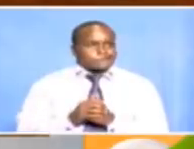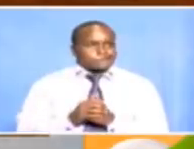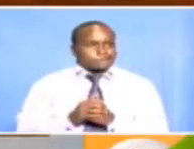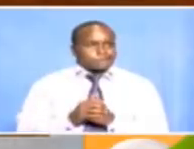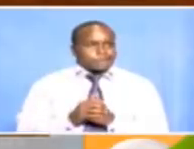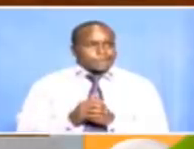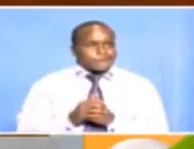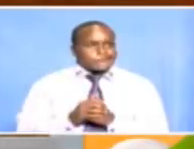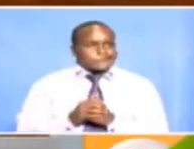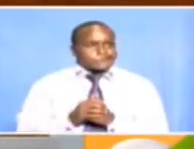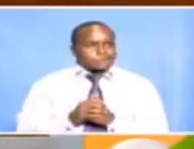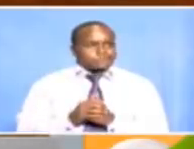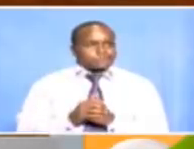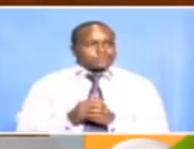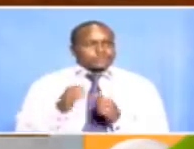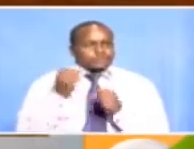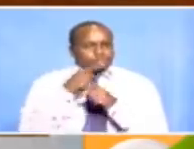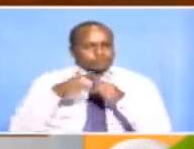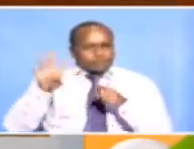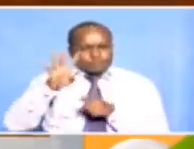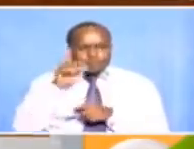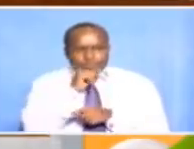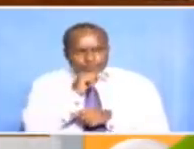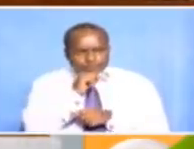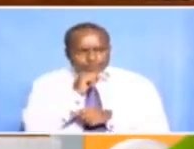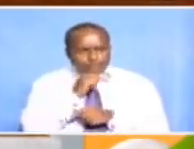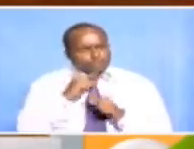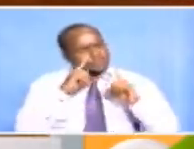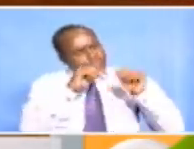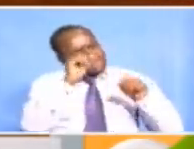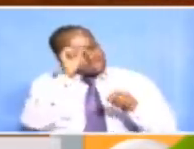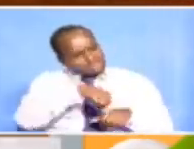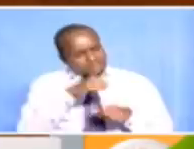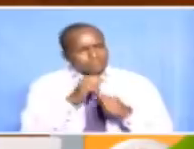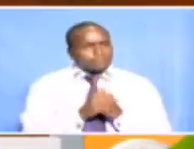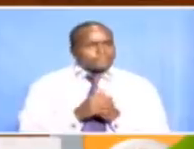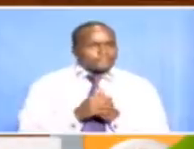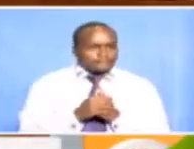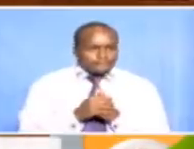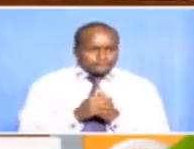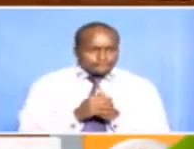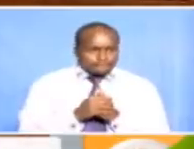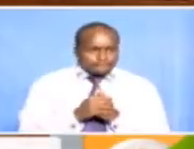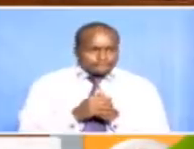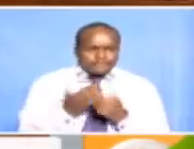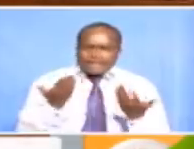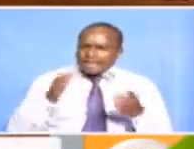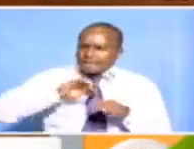Did you complete your Form 4? Your Excellency, yes. Do you have any pending case?